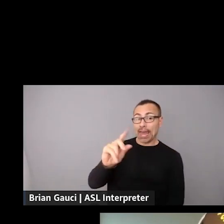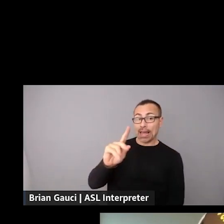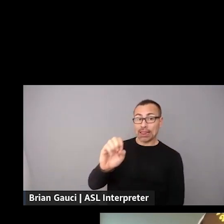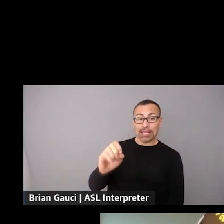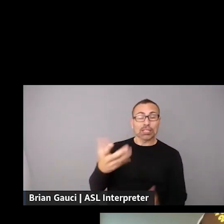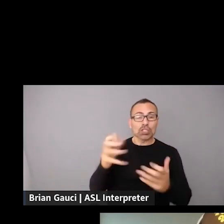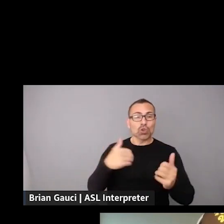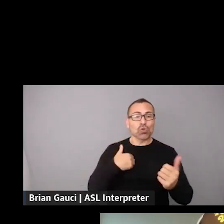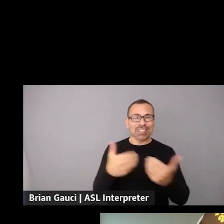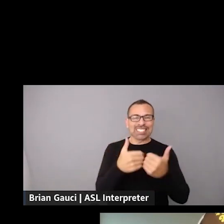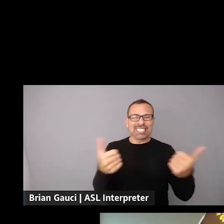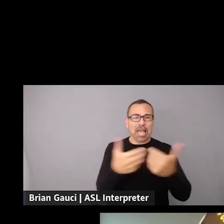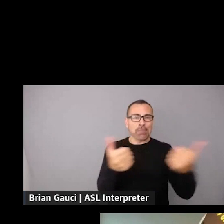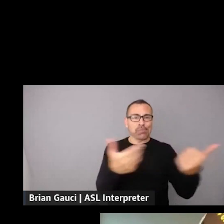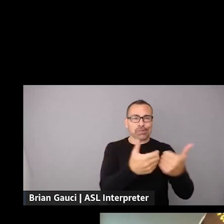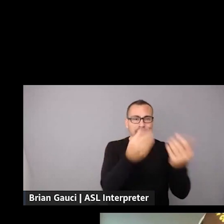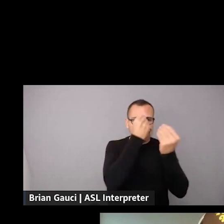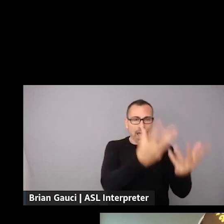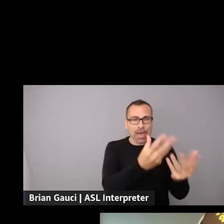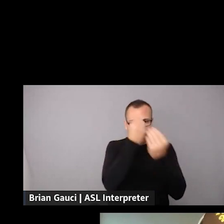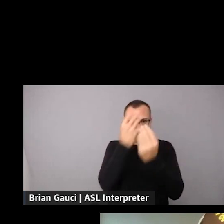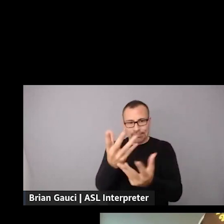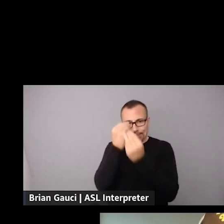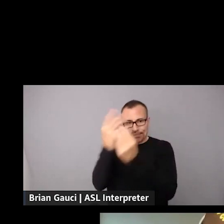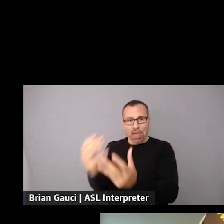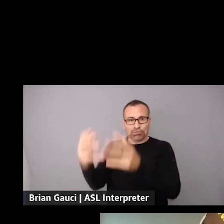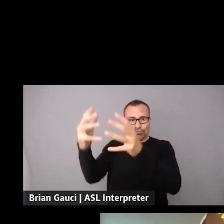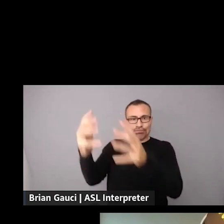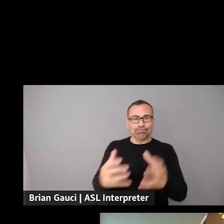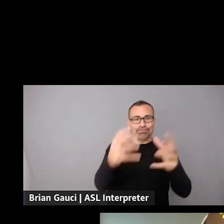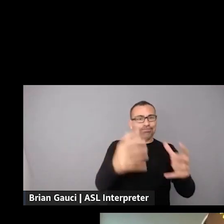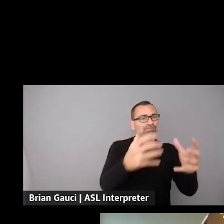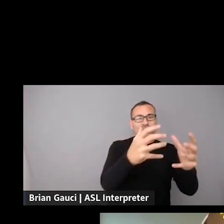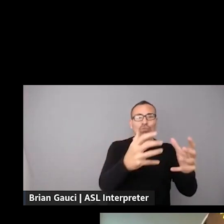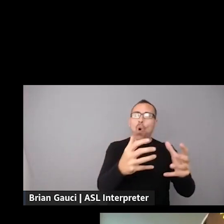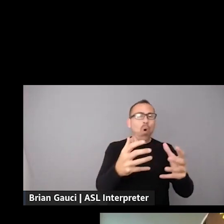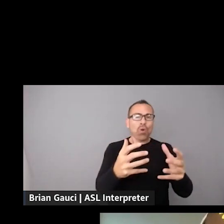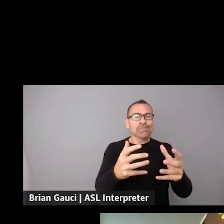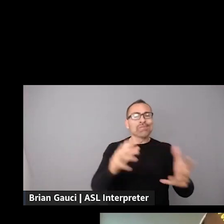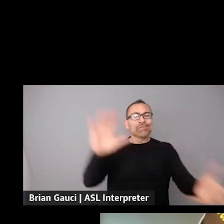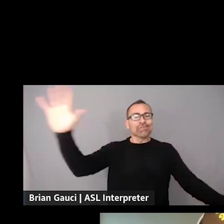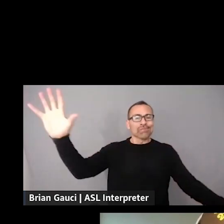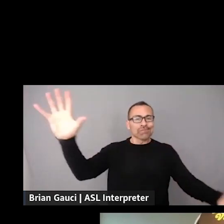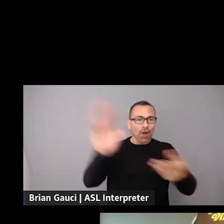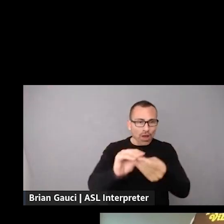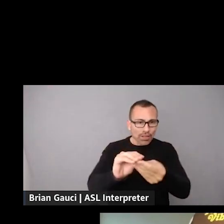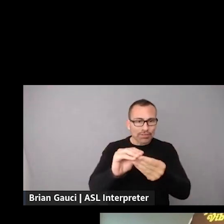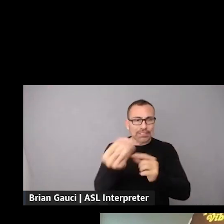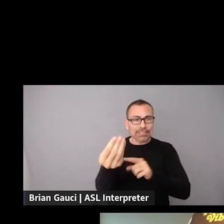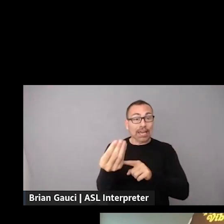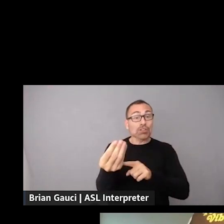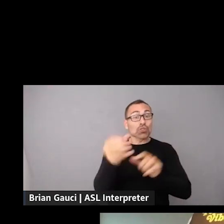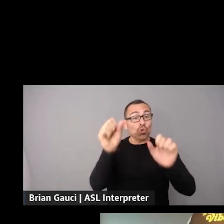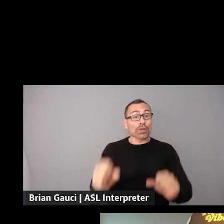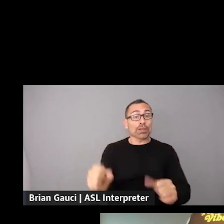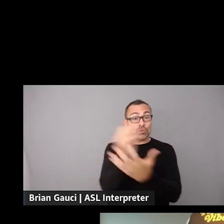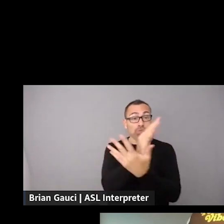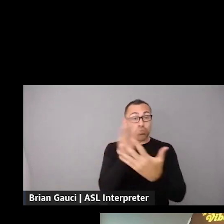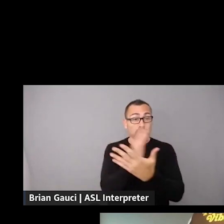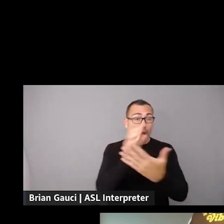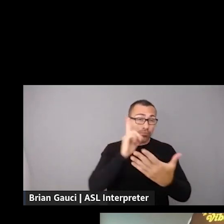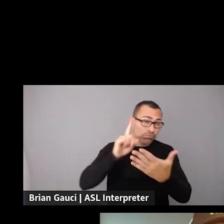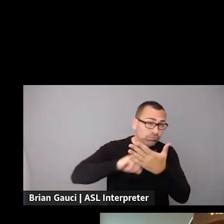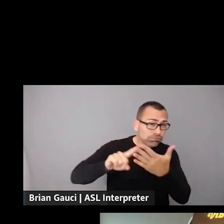all that data together so that you can do broad analytics and inspection of what's going on